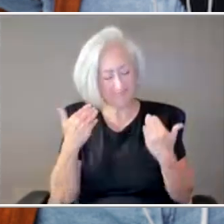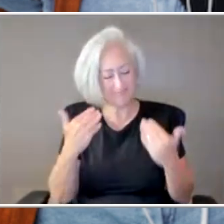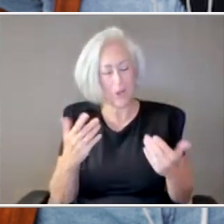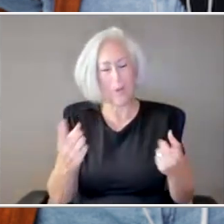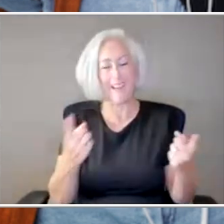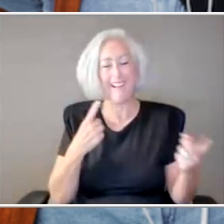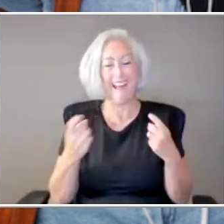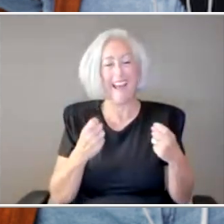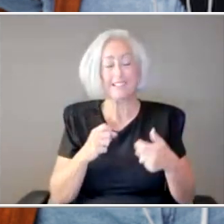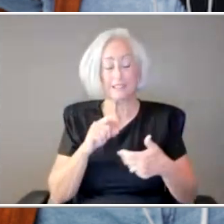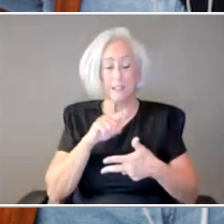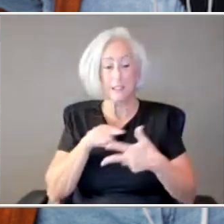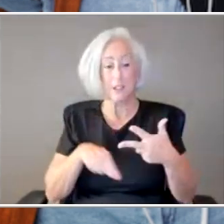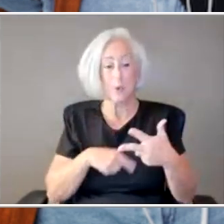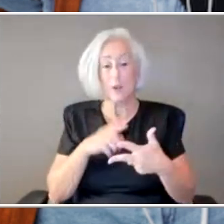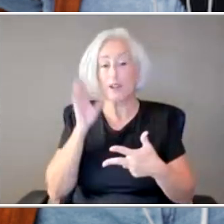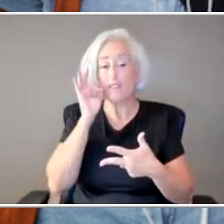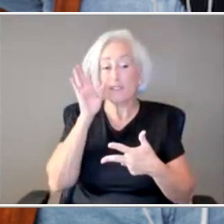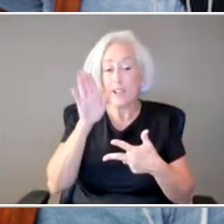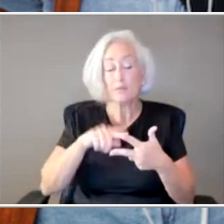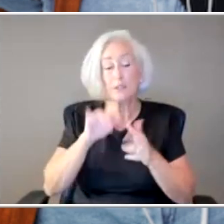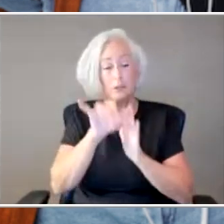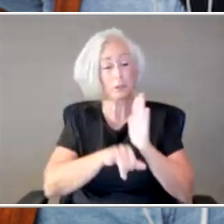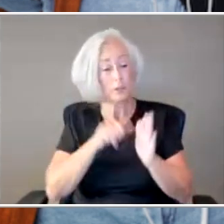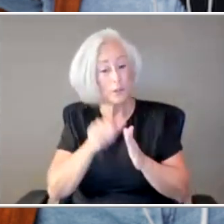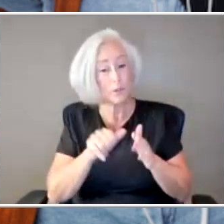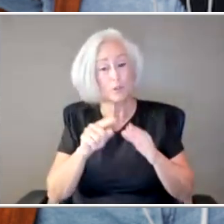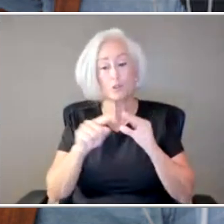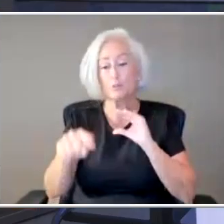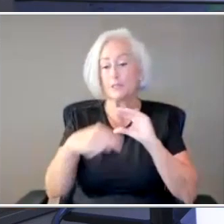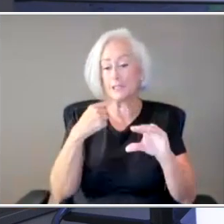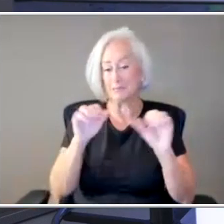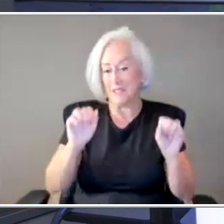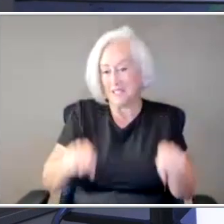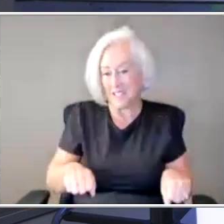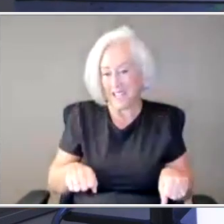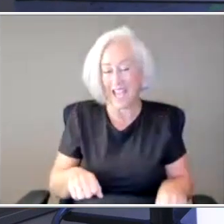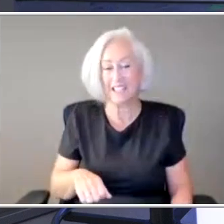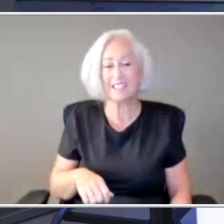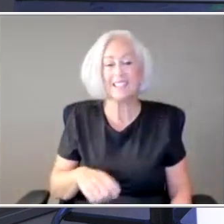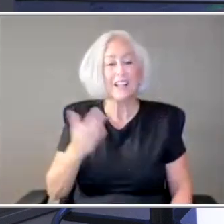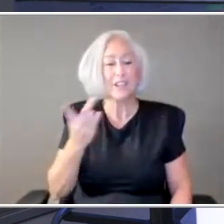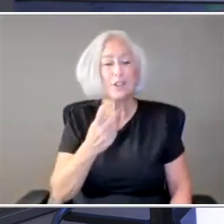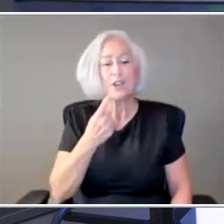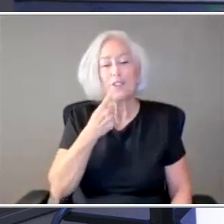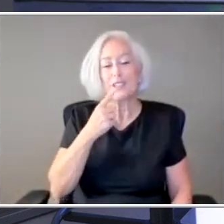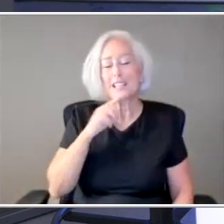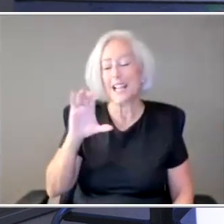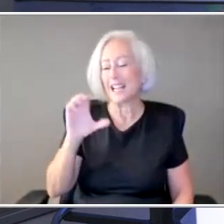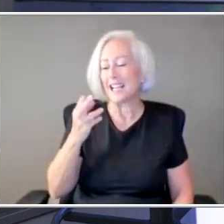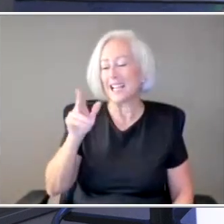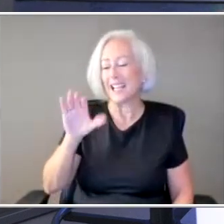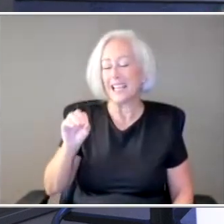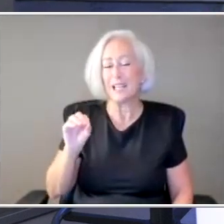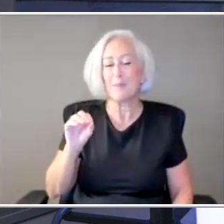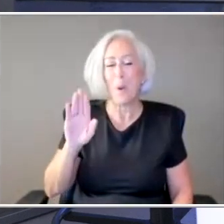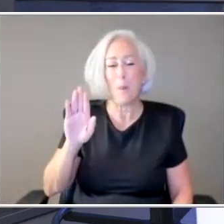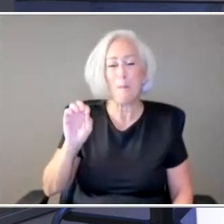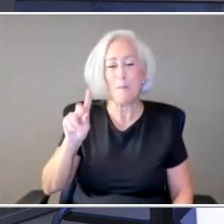You can email the Medical News Network. Information is right there. Terry and Lindsay, of course, you called yourself chemo buddies. You have your little fist bump,